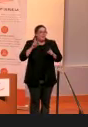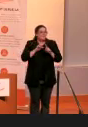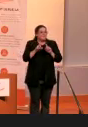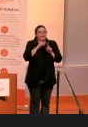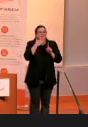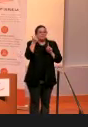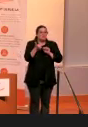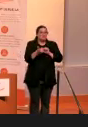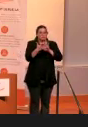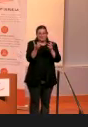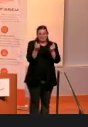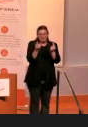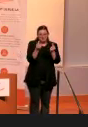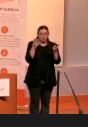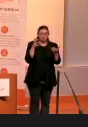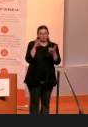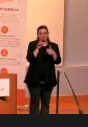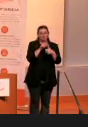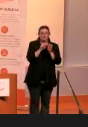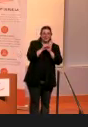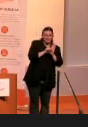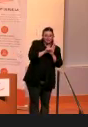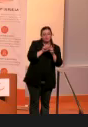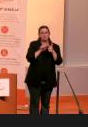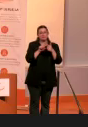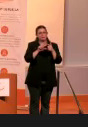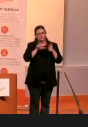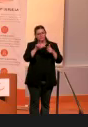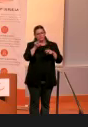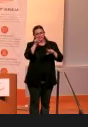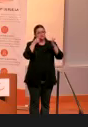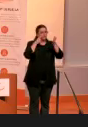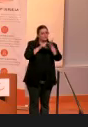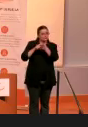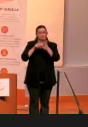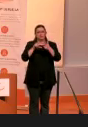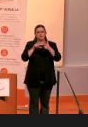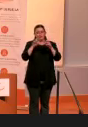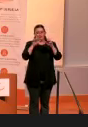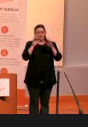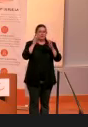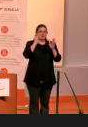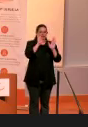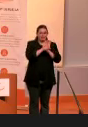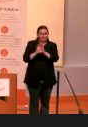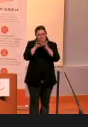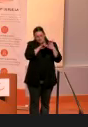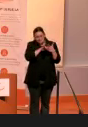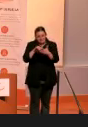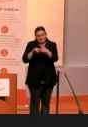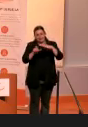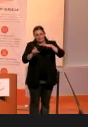a combination of symptoms, signs, laboratory findings, imaging studies, and all these